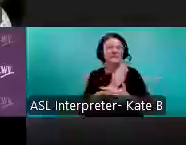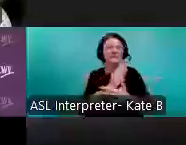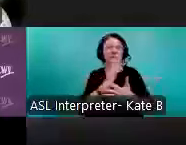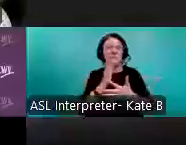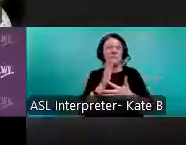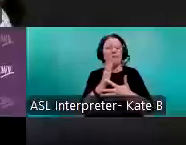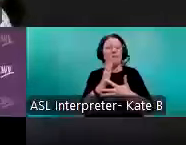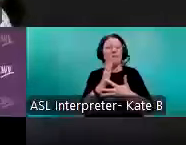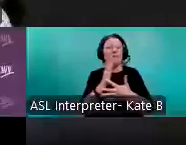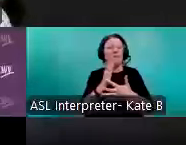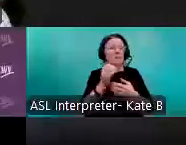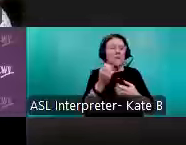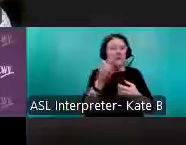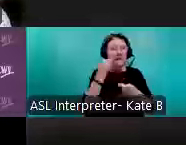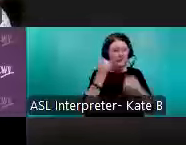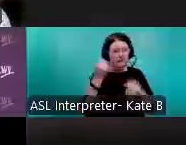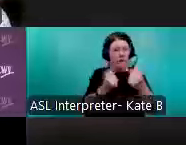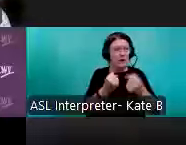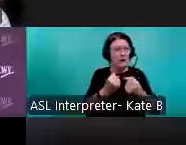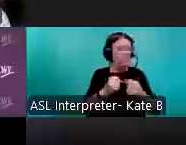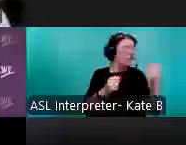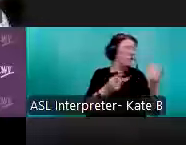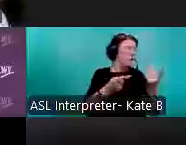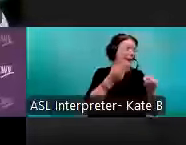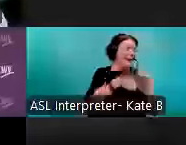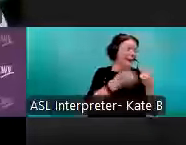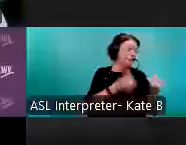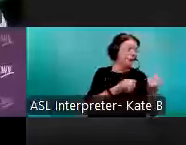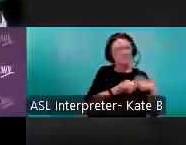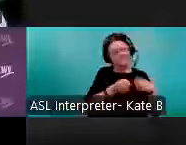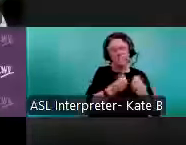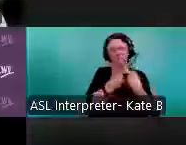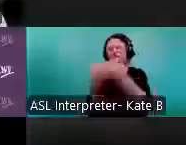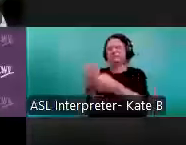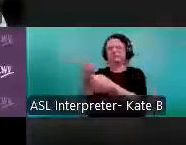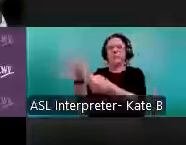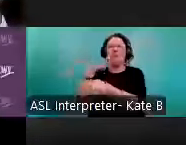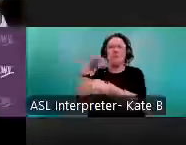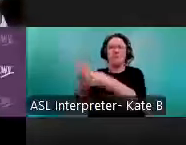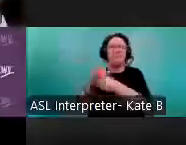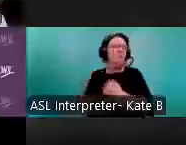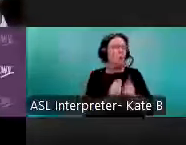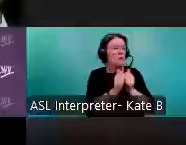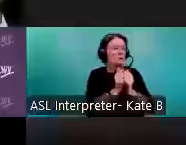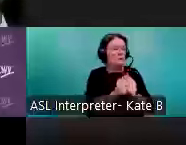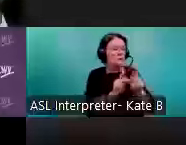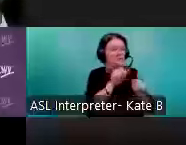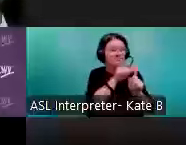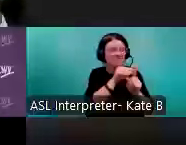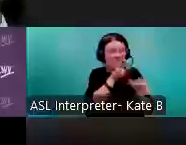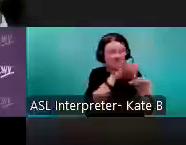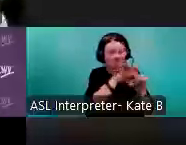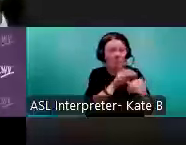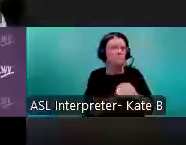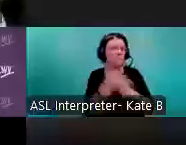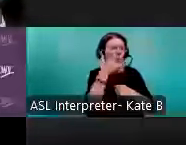providing rides to the polls, like I mentioned. A lot of these organizations do text banks and phone banks, where you're having